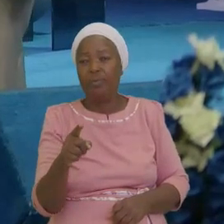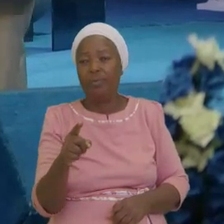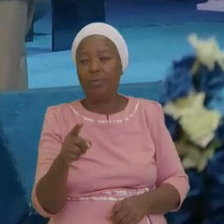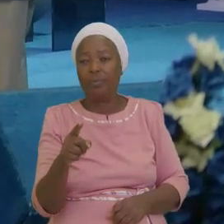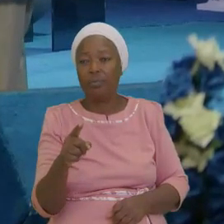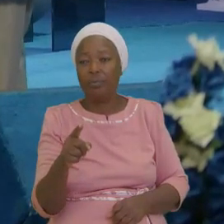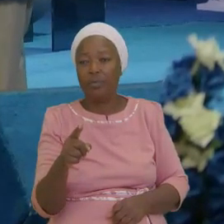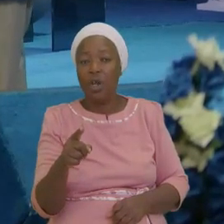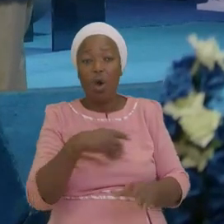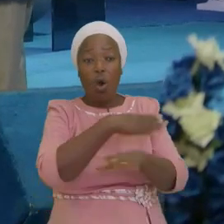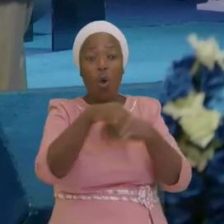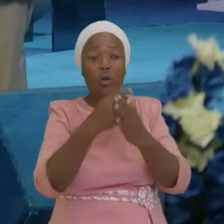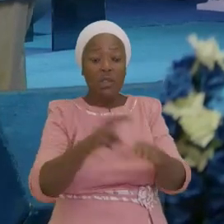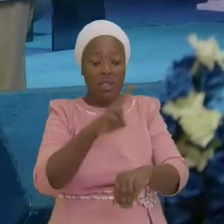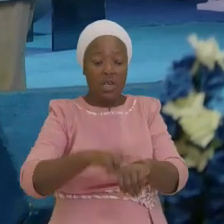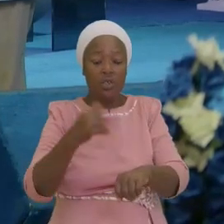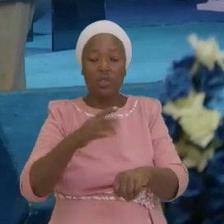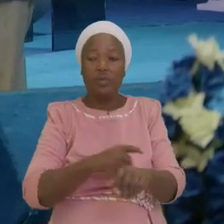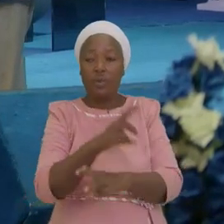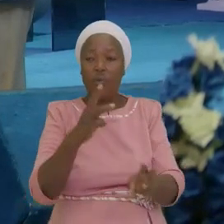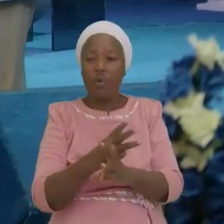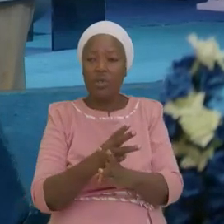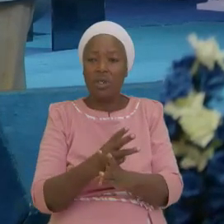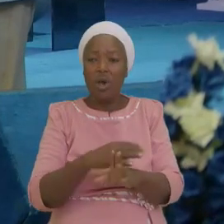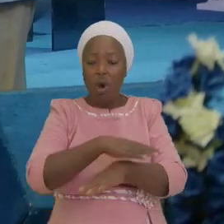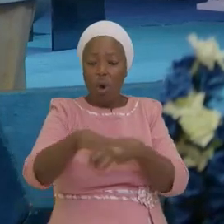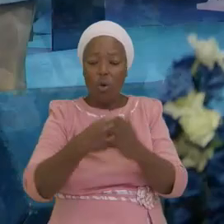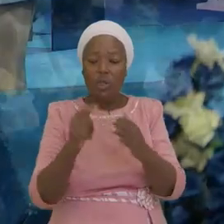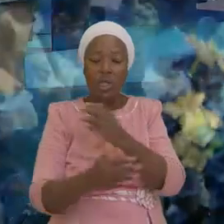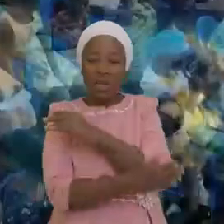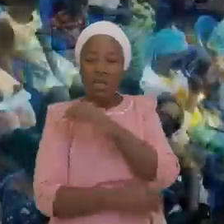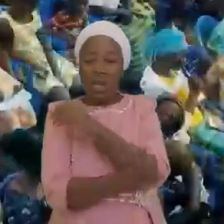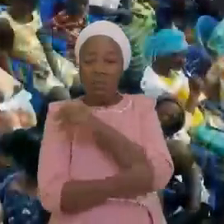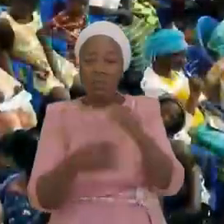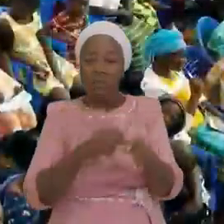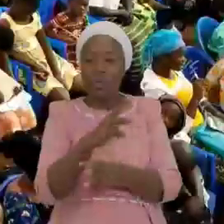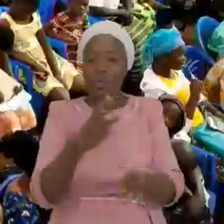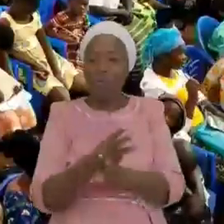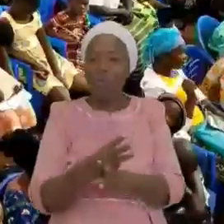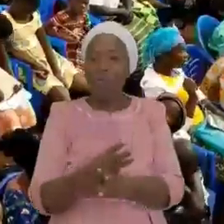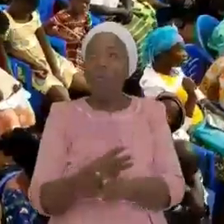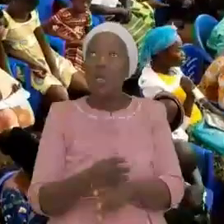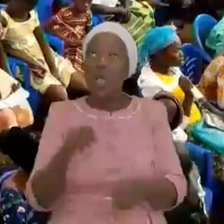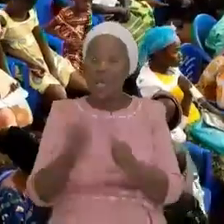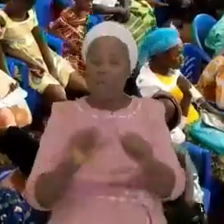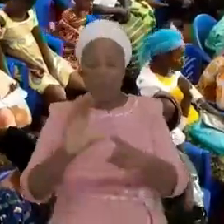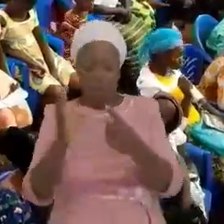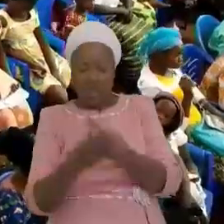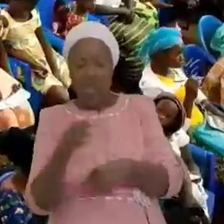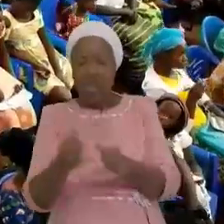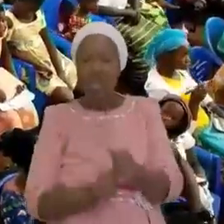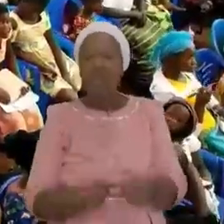All the nations of the world, all the countries of the world, every community, every tribe